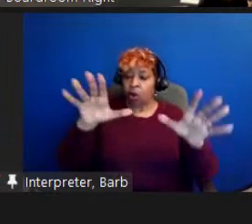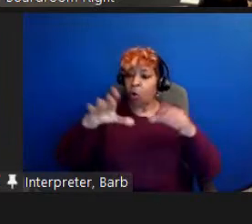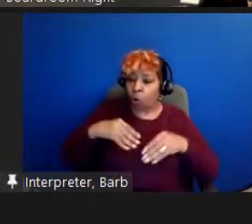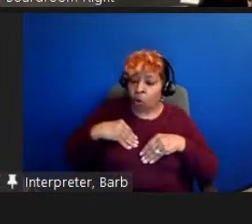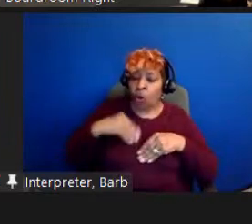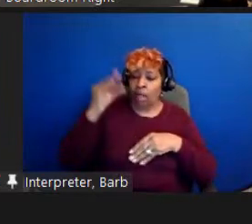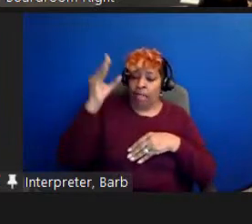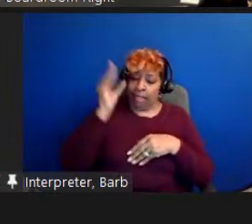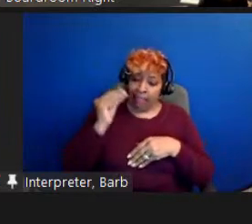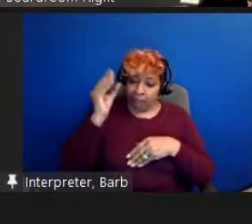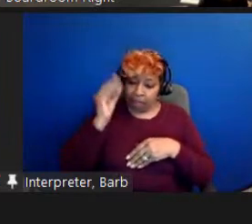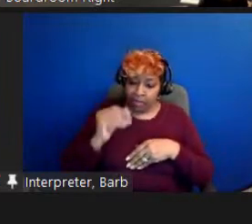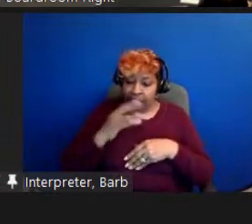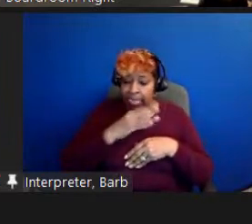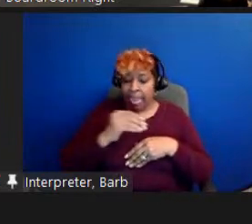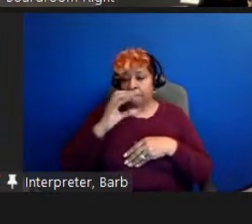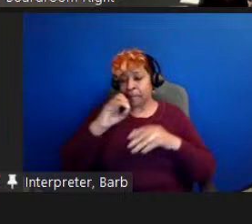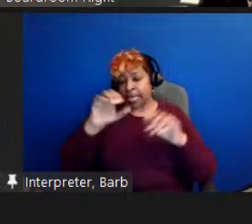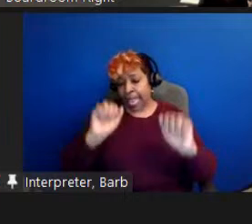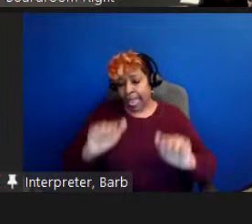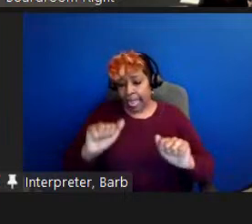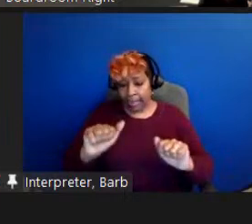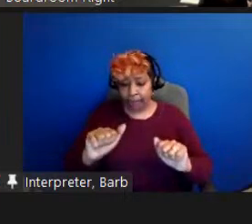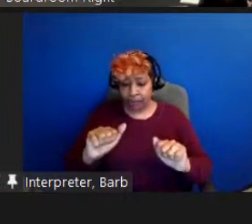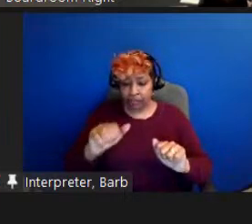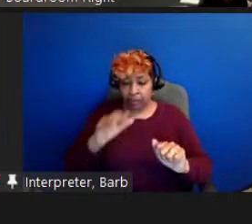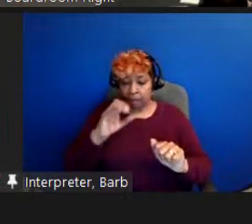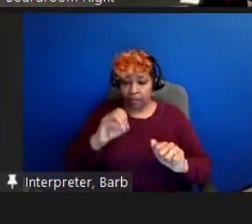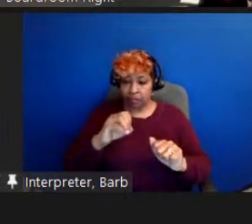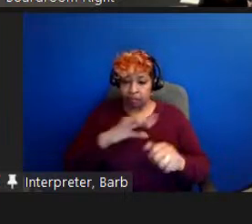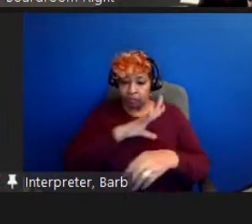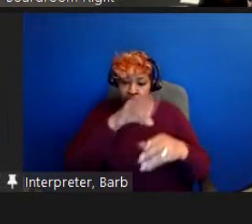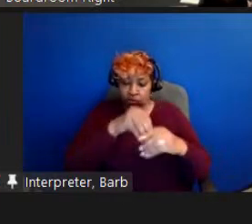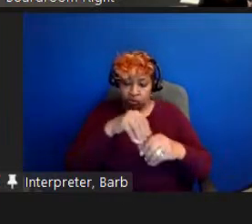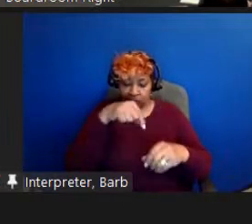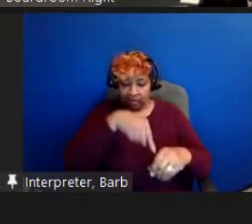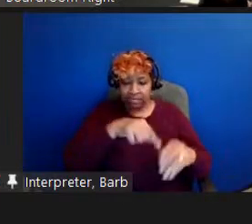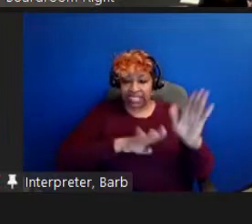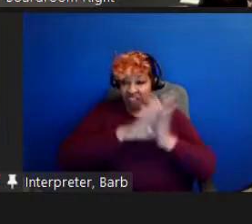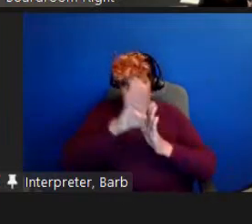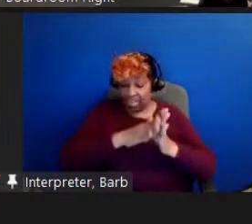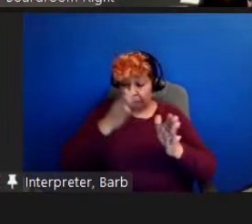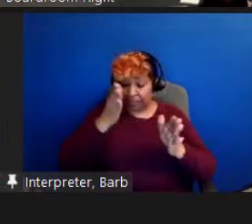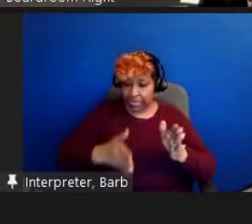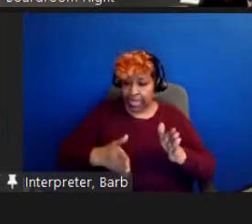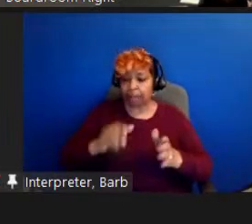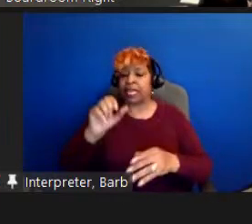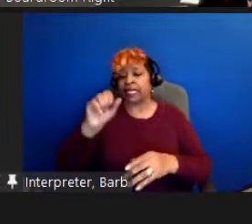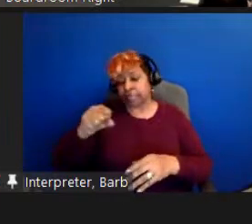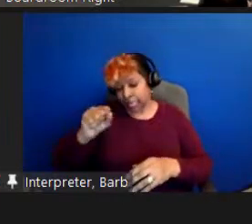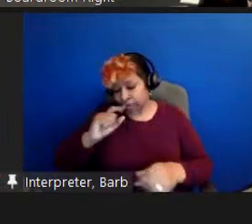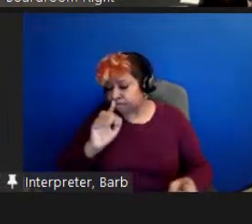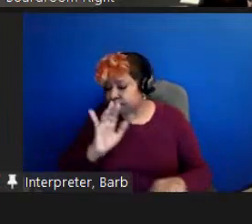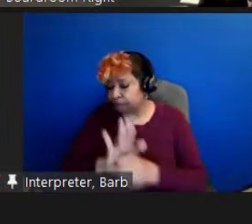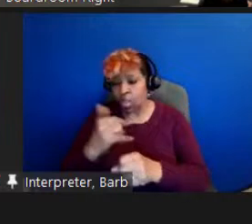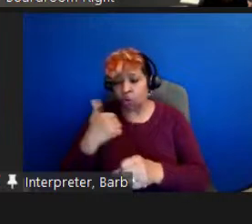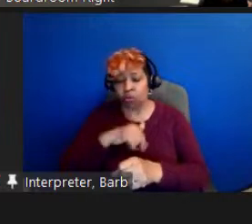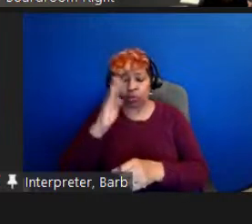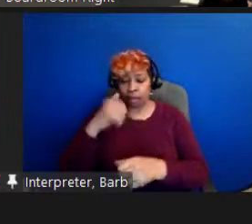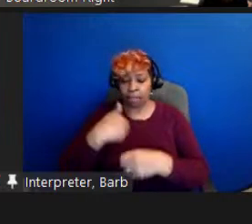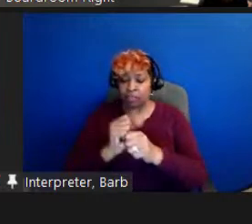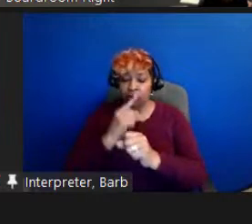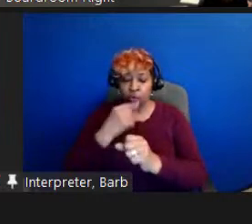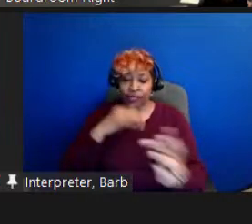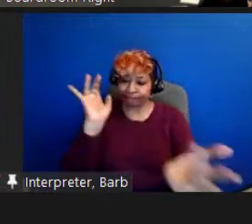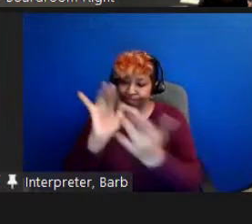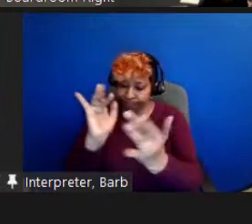experience and be able to be on the development side possibly as well. Yeah, no, we absolutely will make sure that we reach out to those. And I think that's a good flag